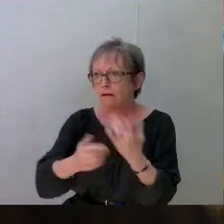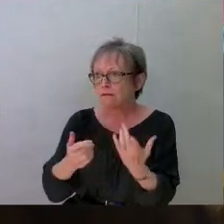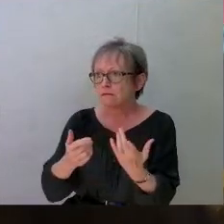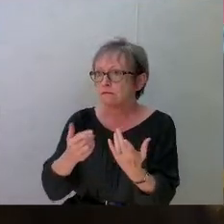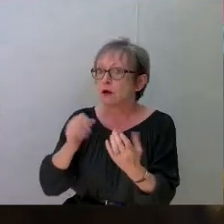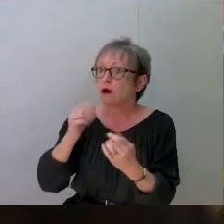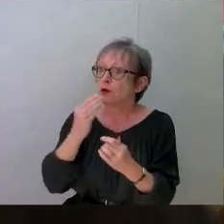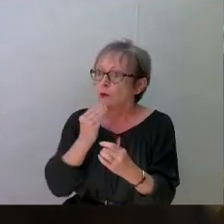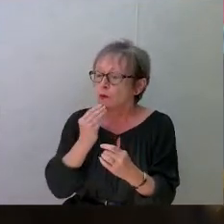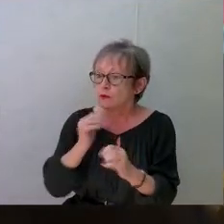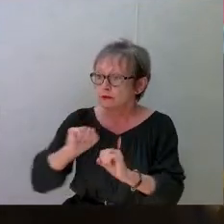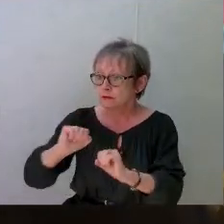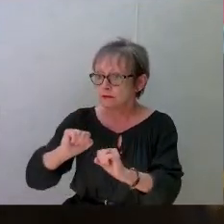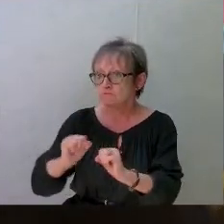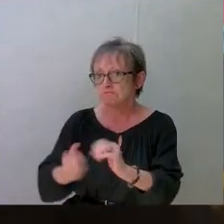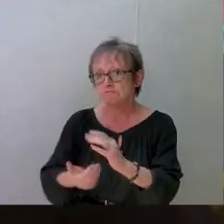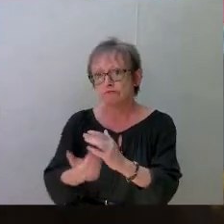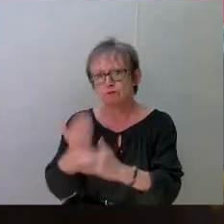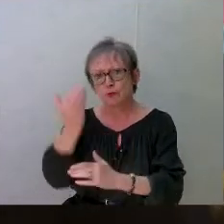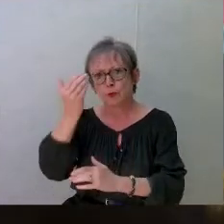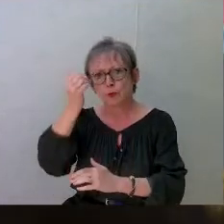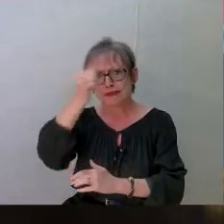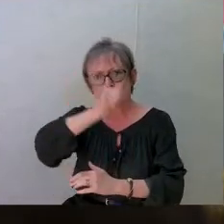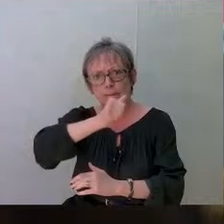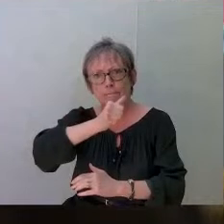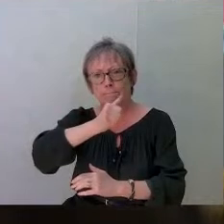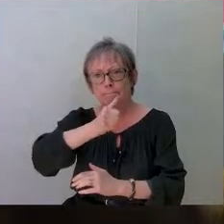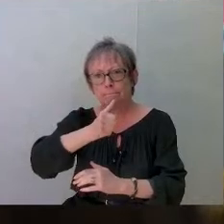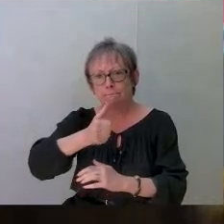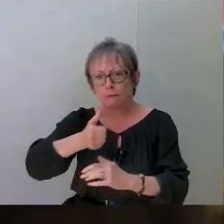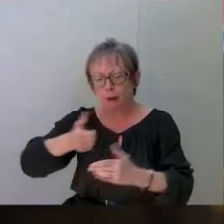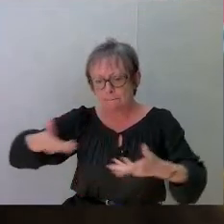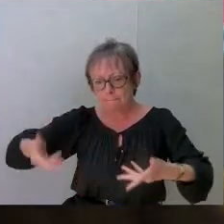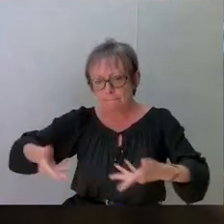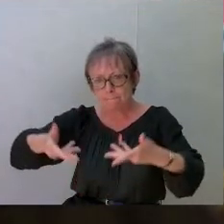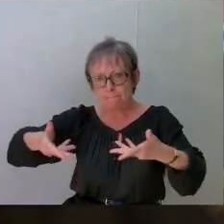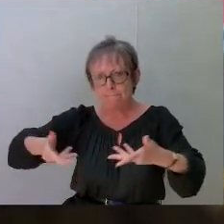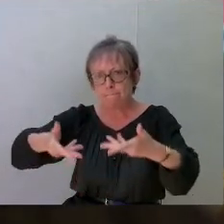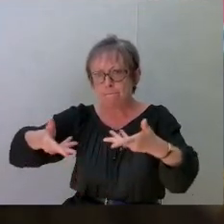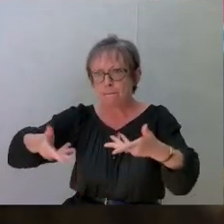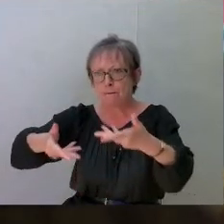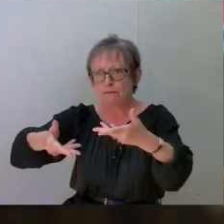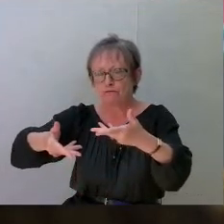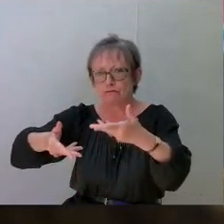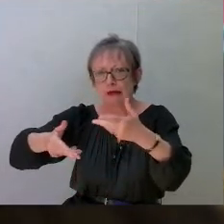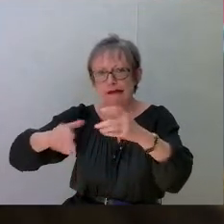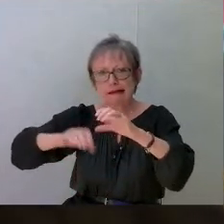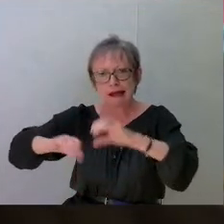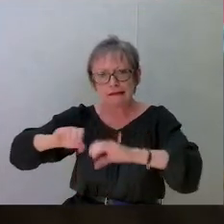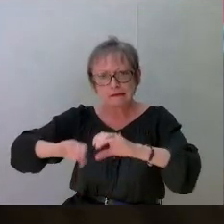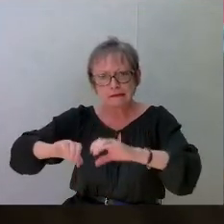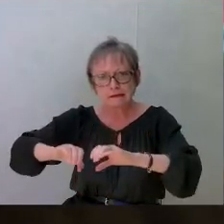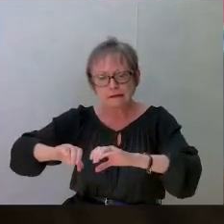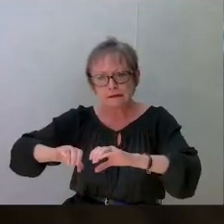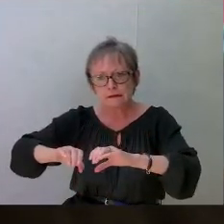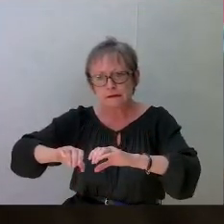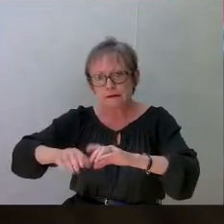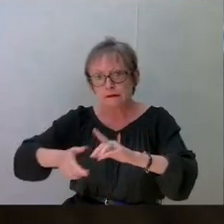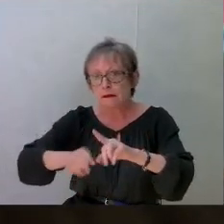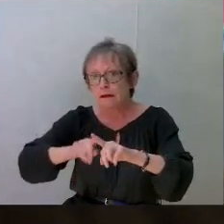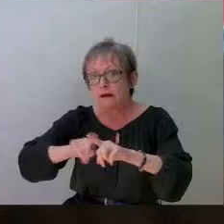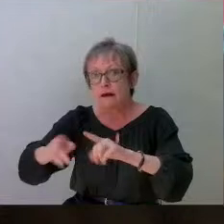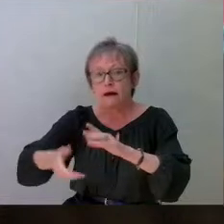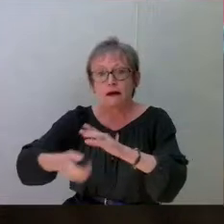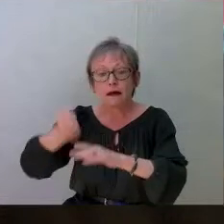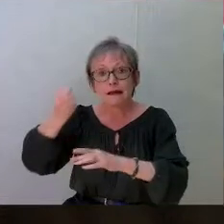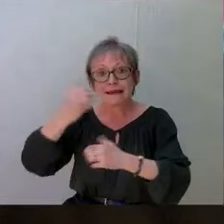those who will use their newfound wisdom to push forward the frontiers of science, seeking to